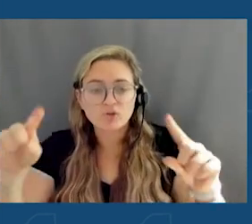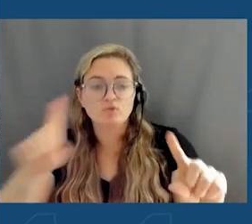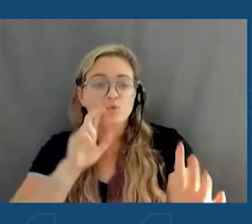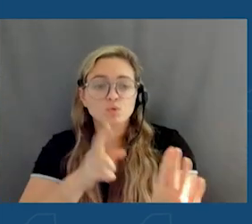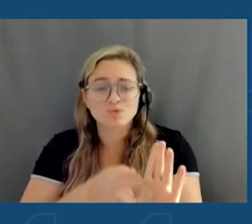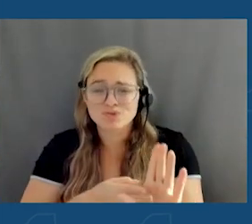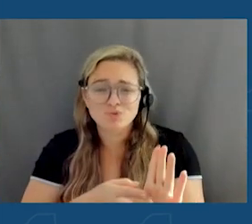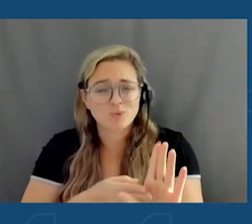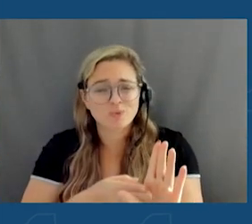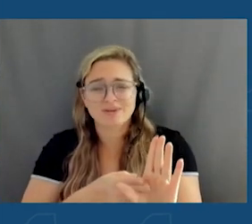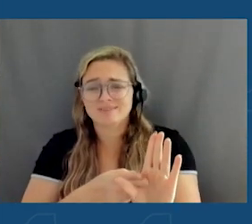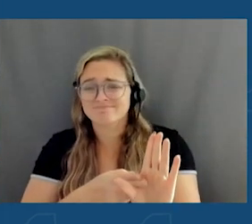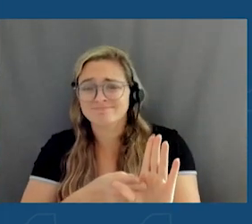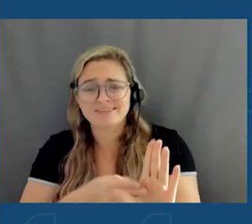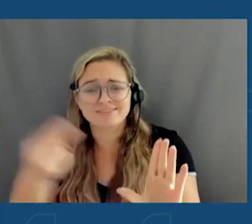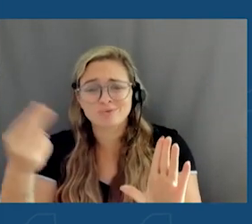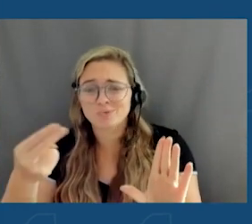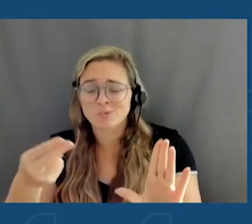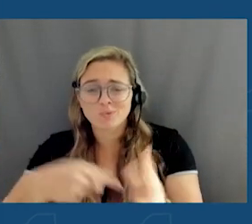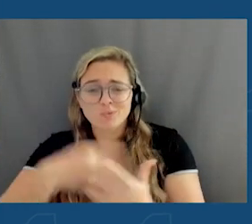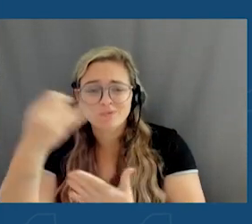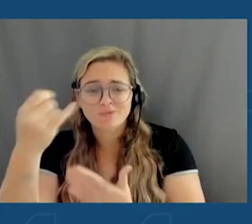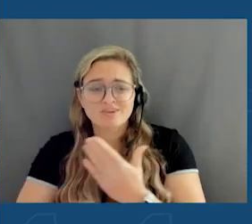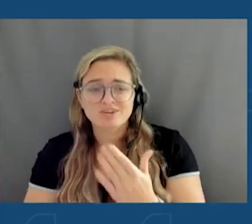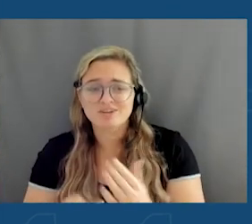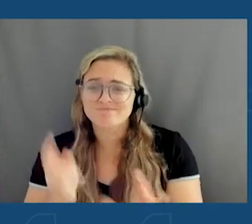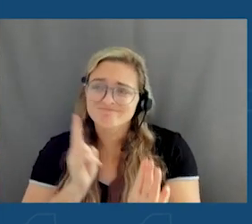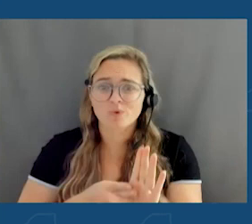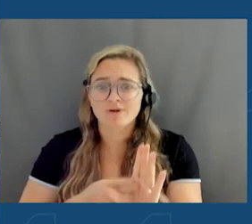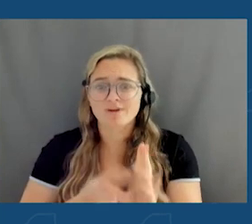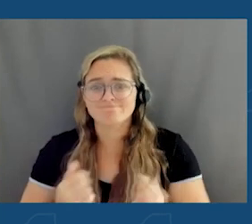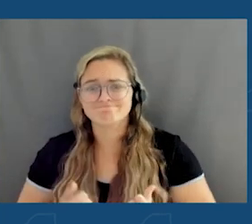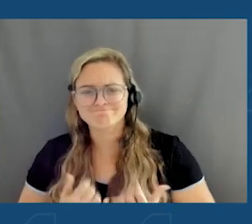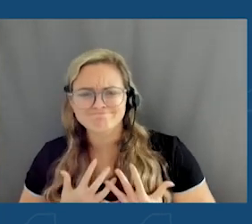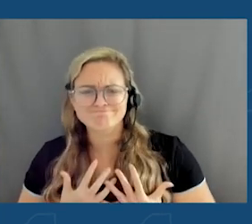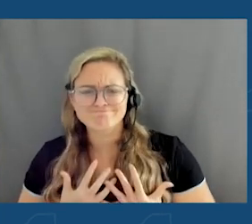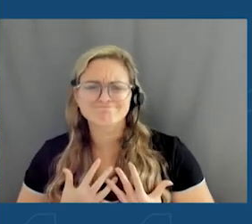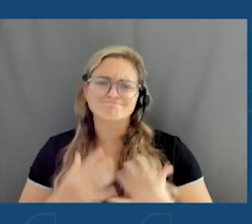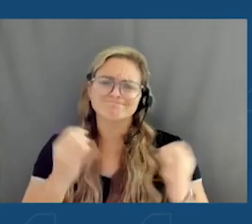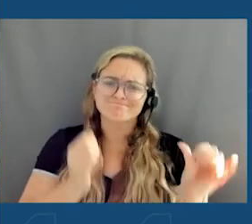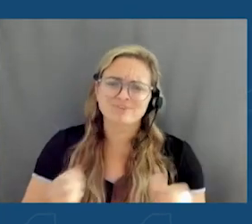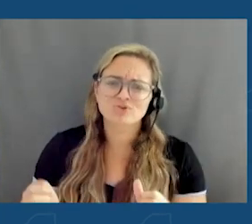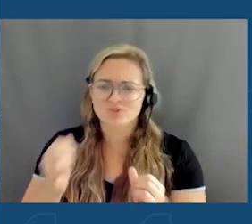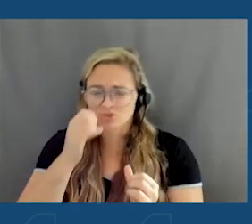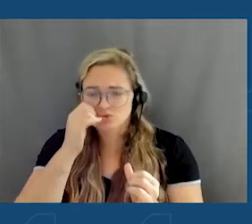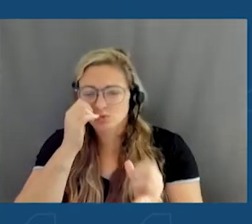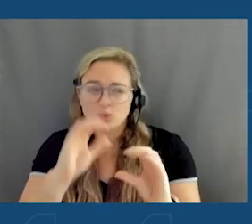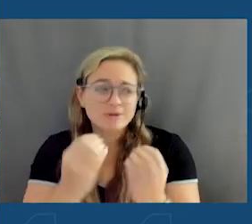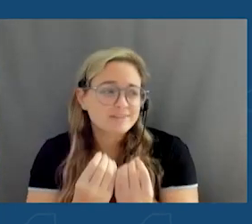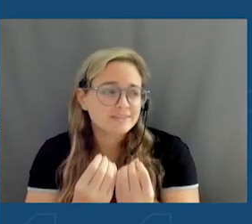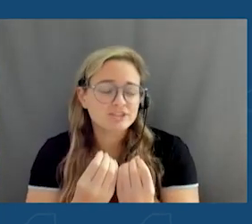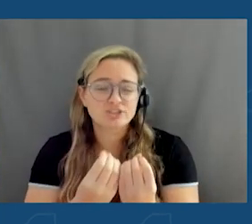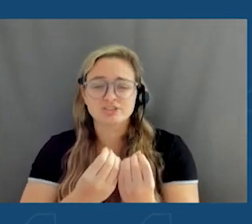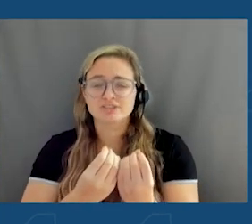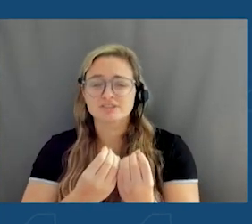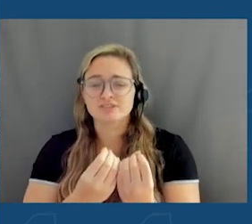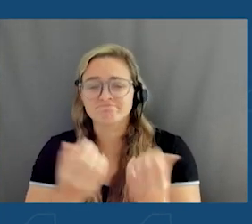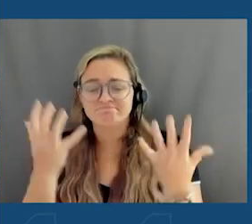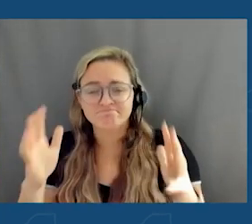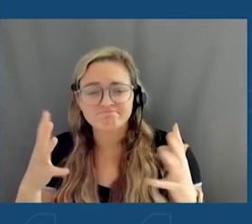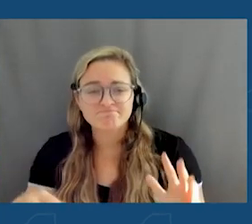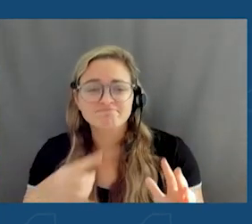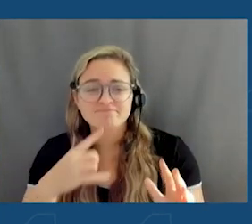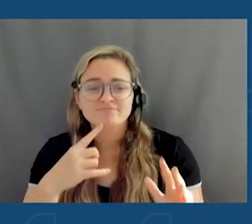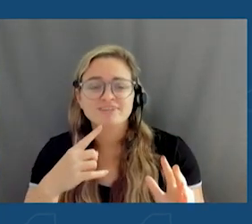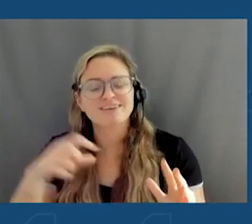this historic project and join the inspiring individuals and organizations who have already said,